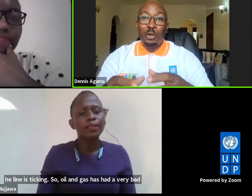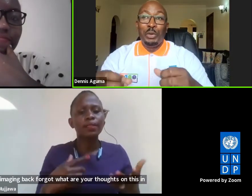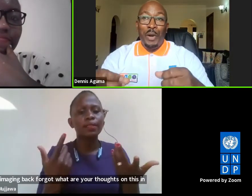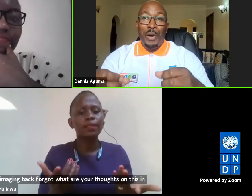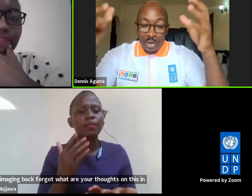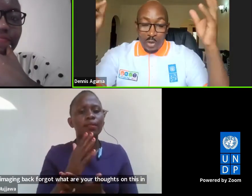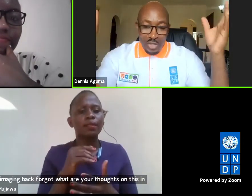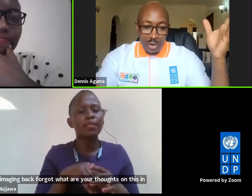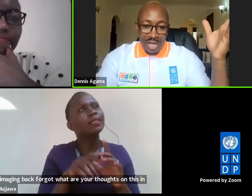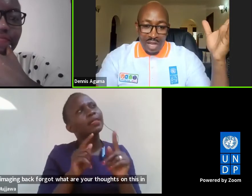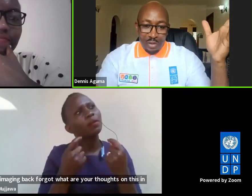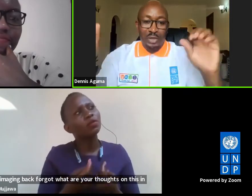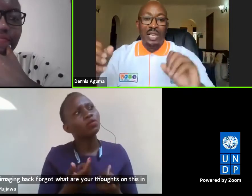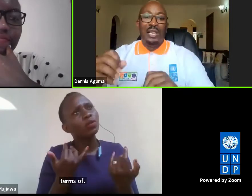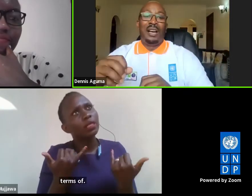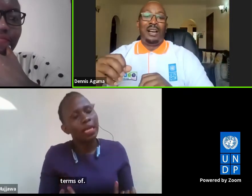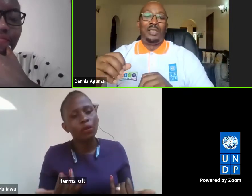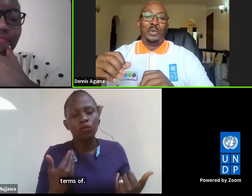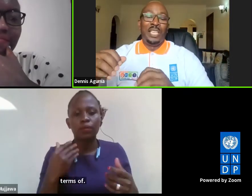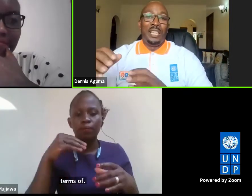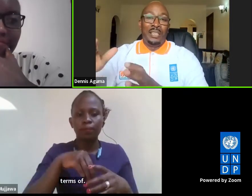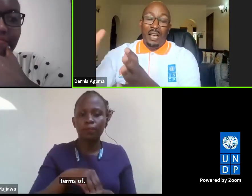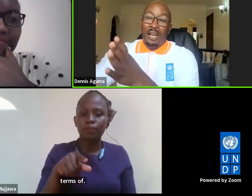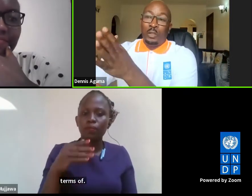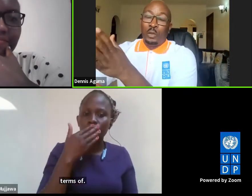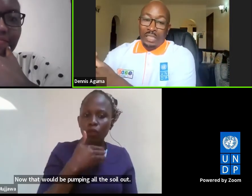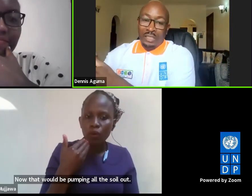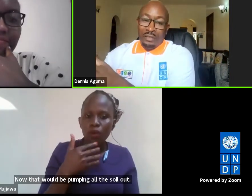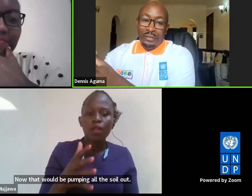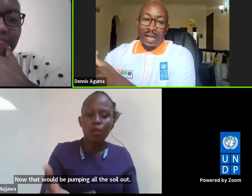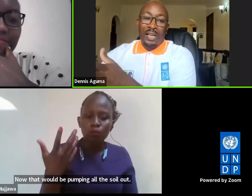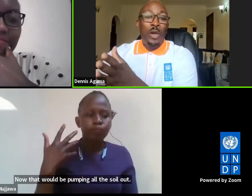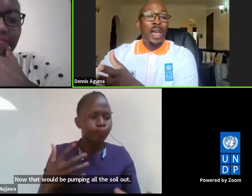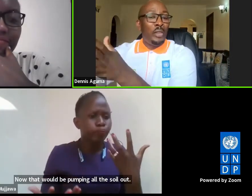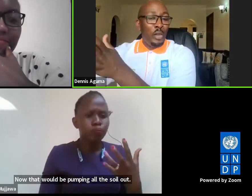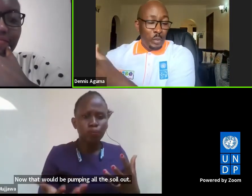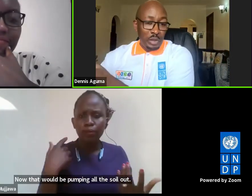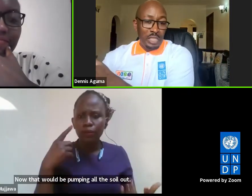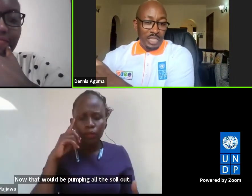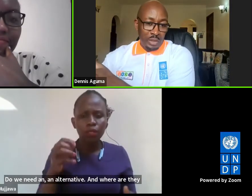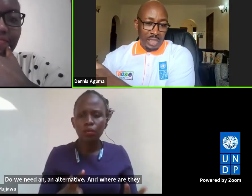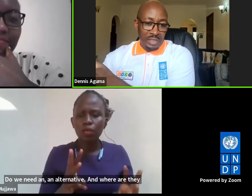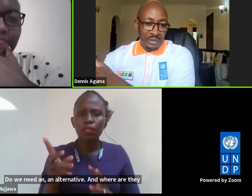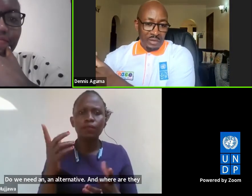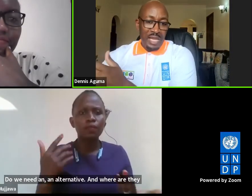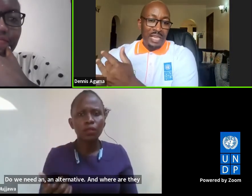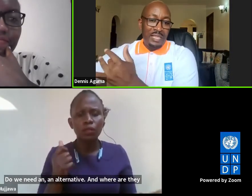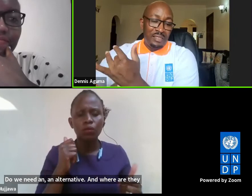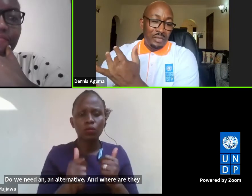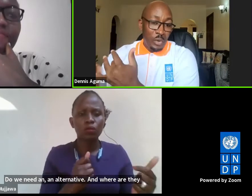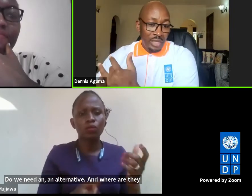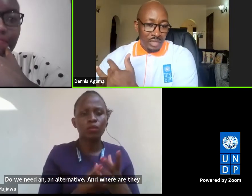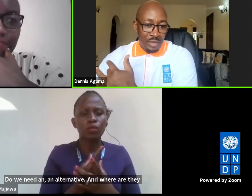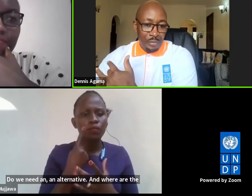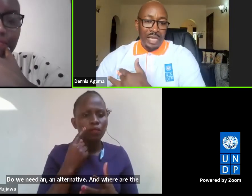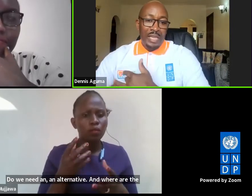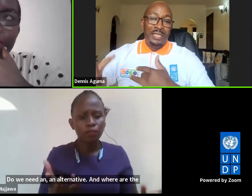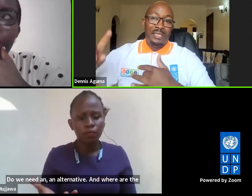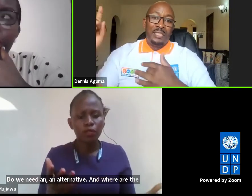that we're going to be pumping all this oil out? Do we need an alternative? And where are the opportunities in the alternatives? Is it in